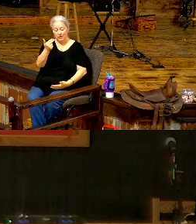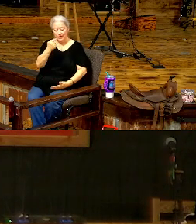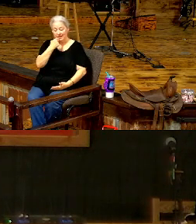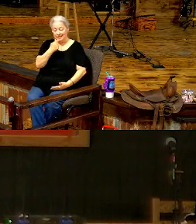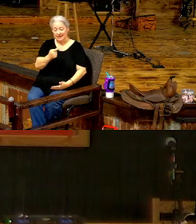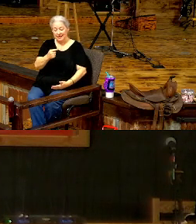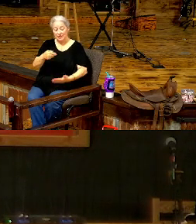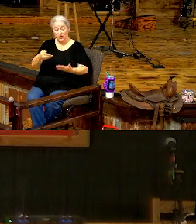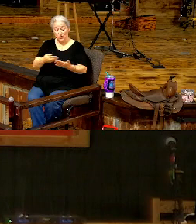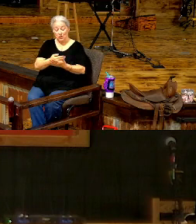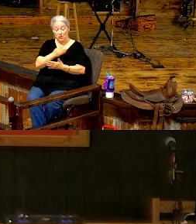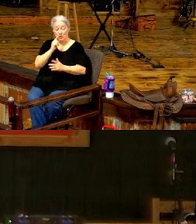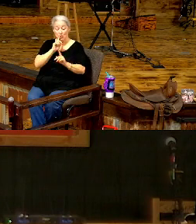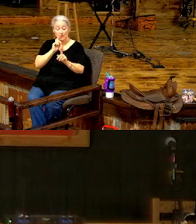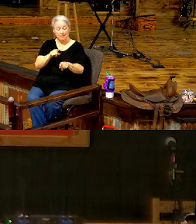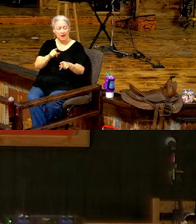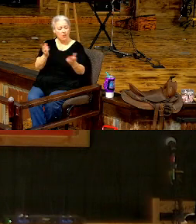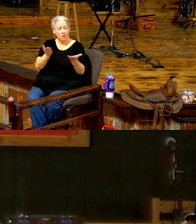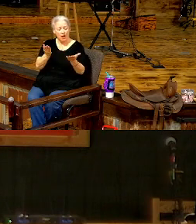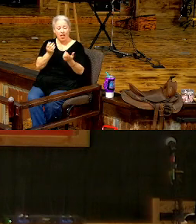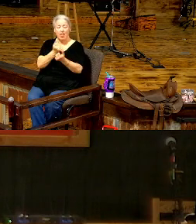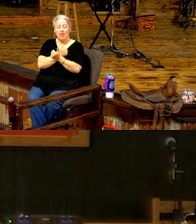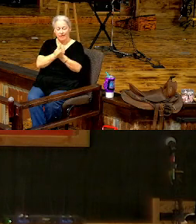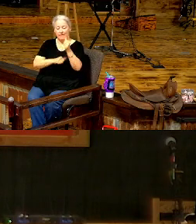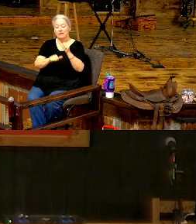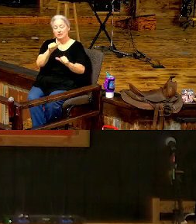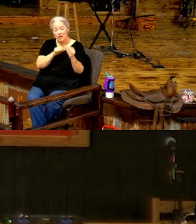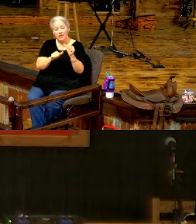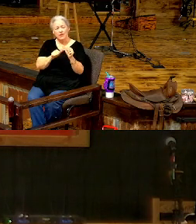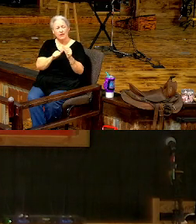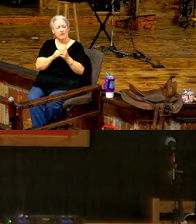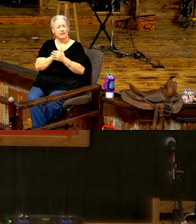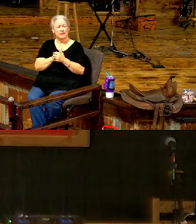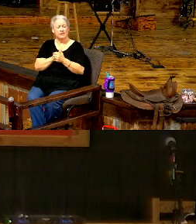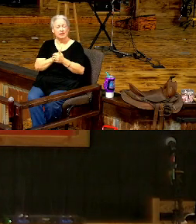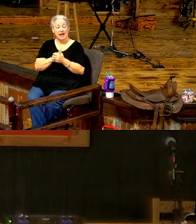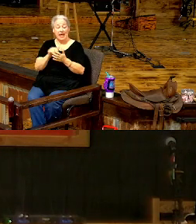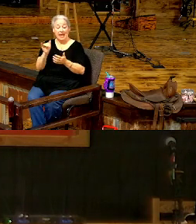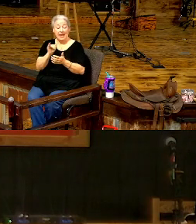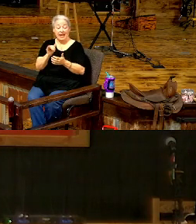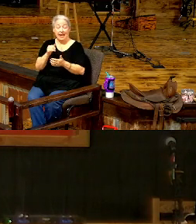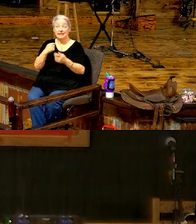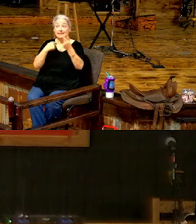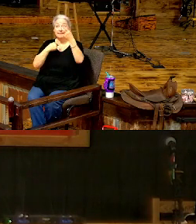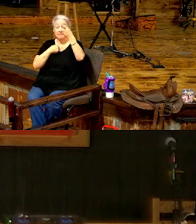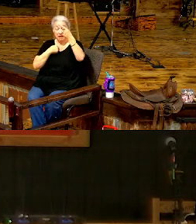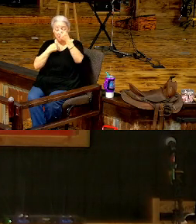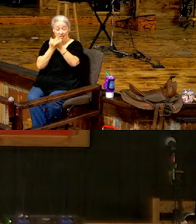commandment I give you, to love one another as I've loved you.